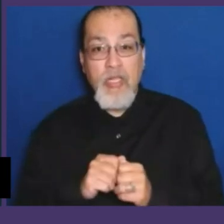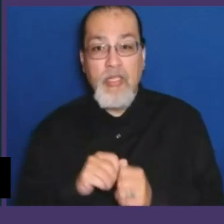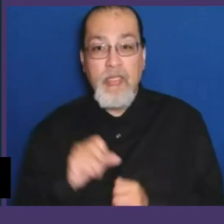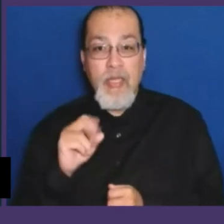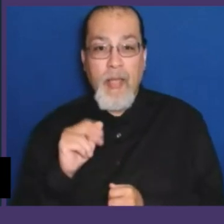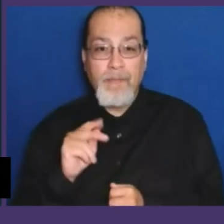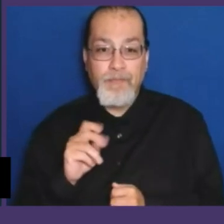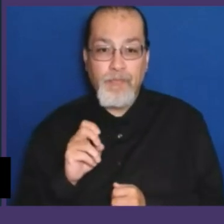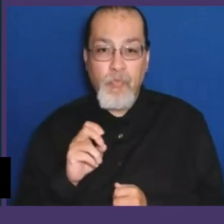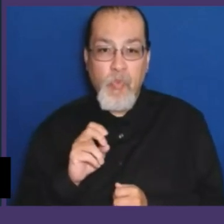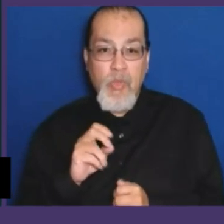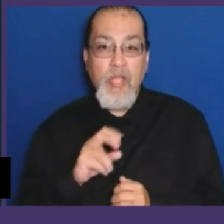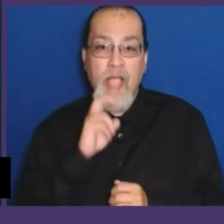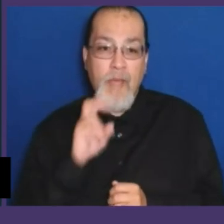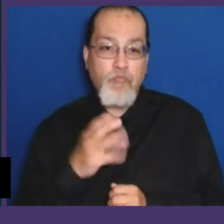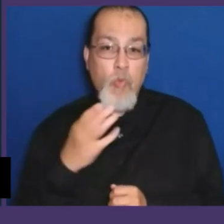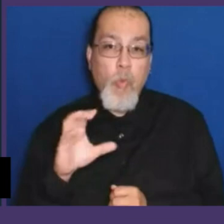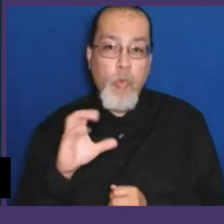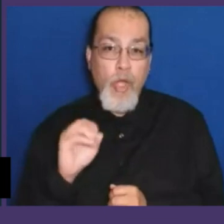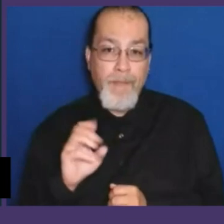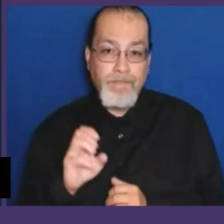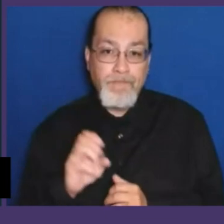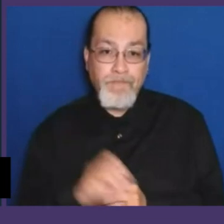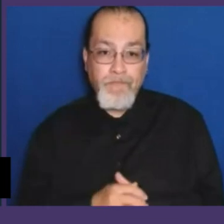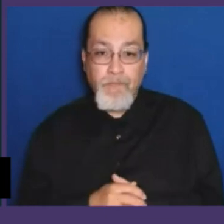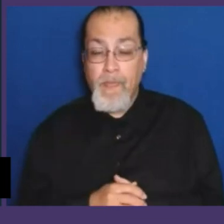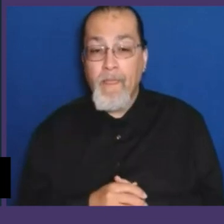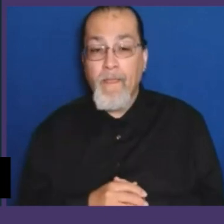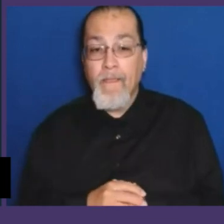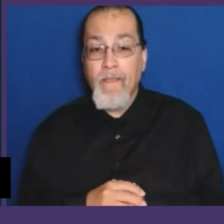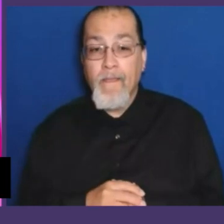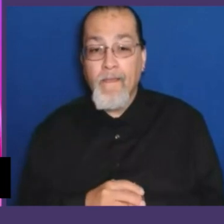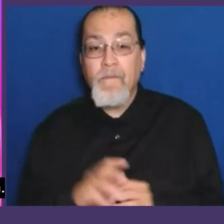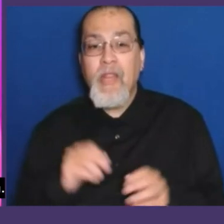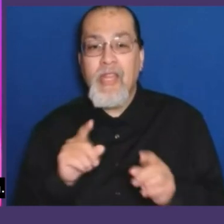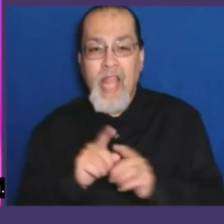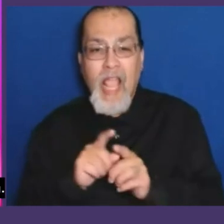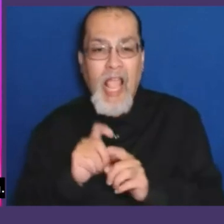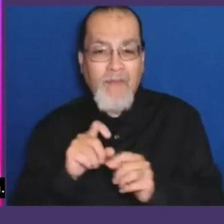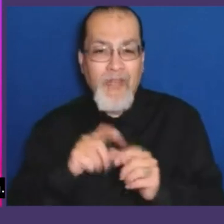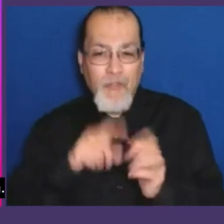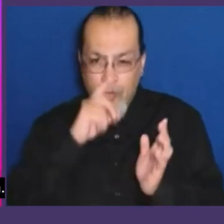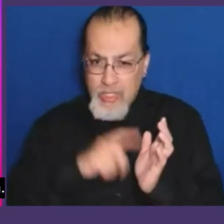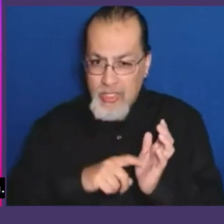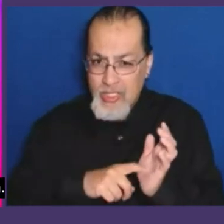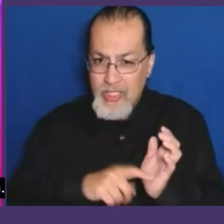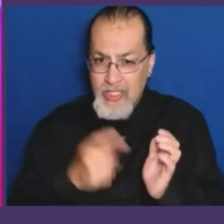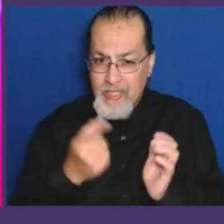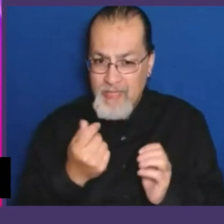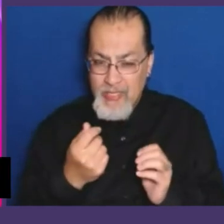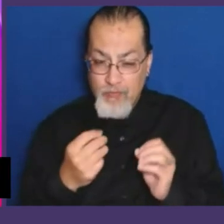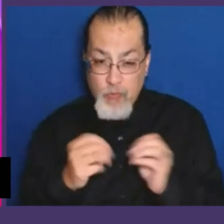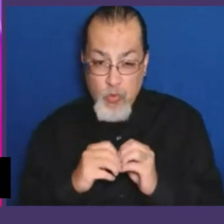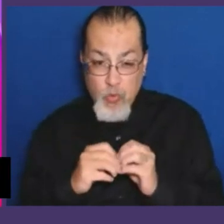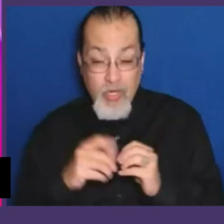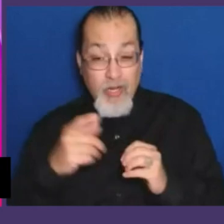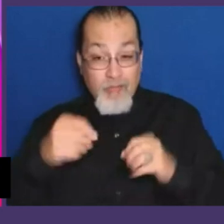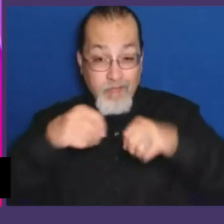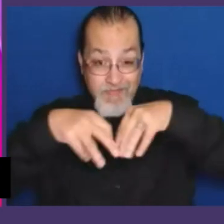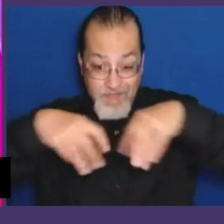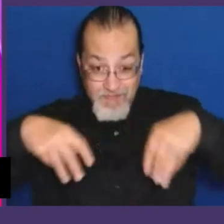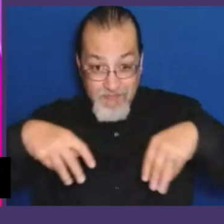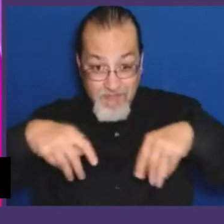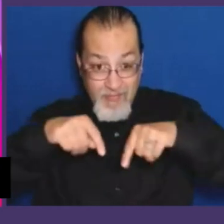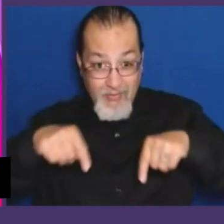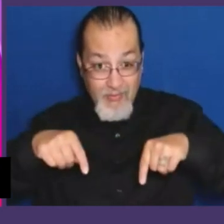search algorithm here to like figure out which prompt to expand, etc. So it's a symbiosis of Python glue code and individual prompts